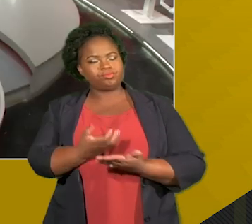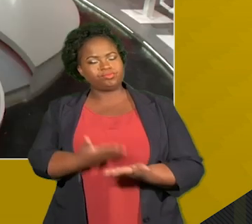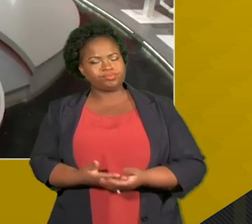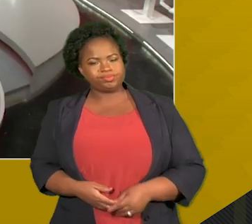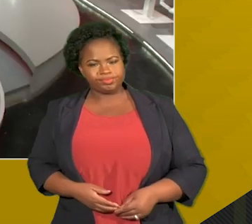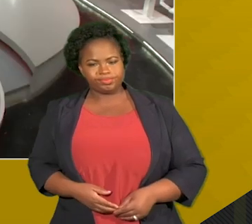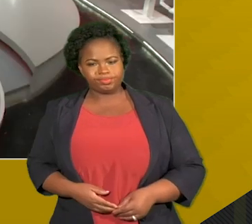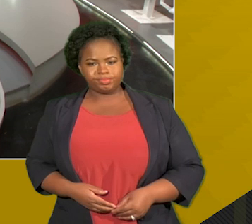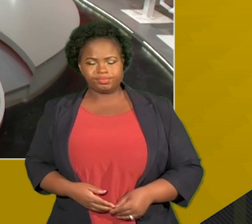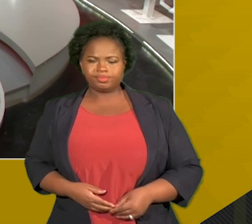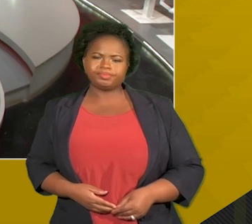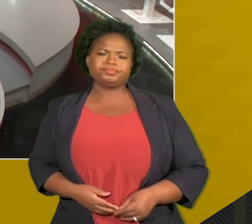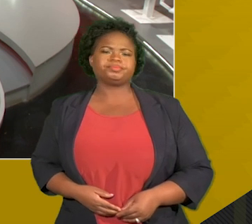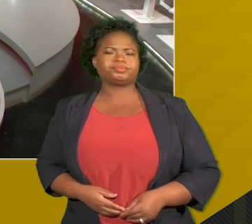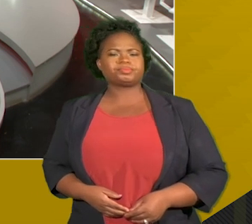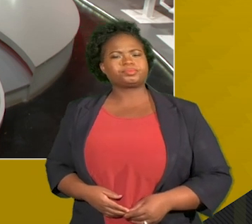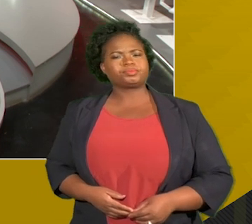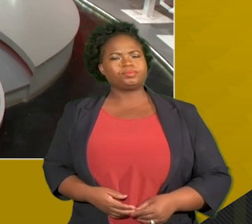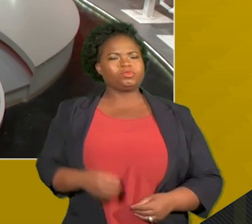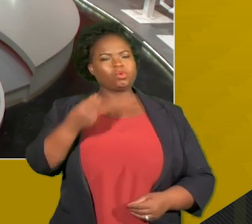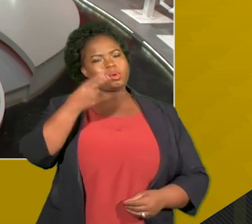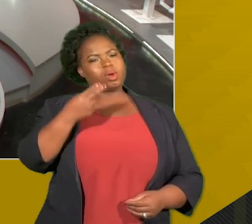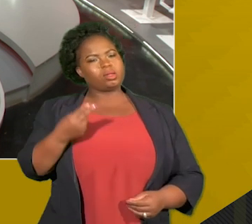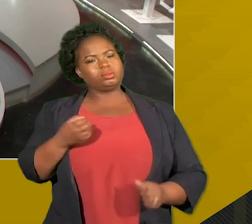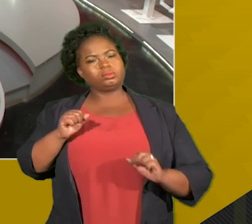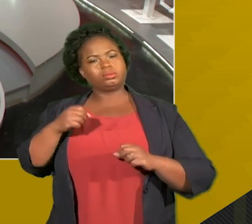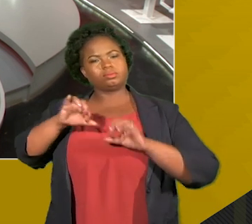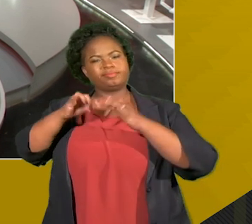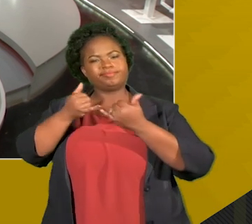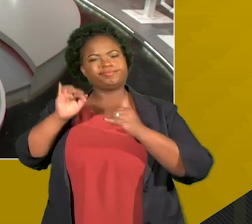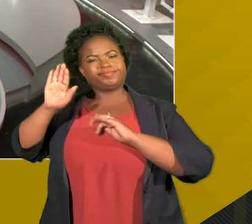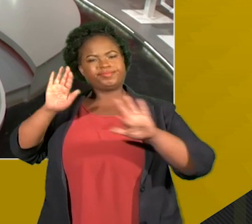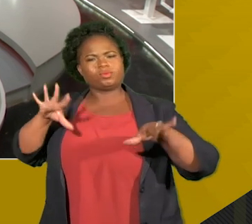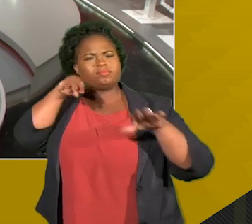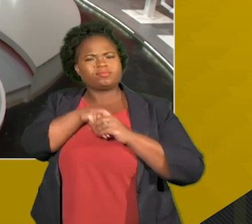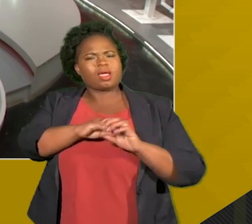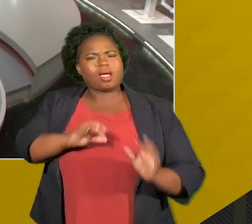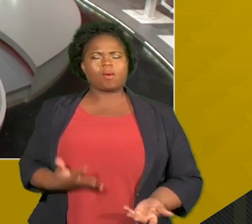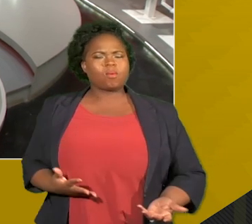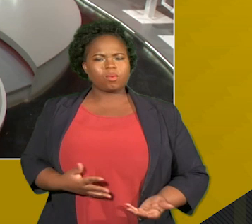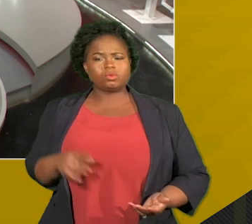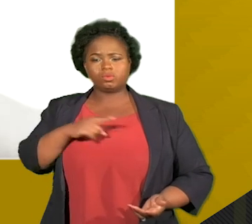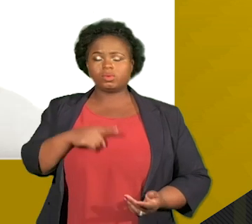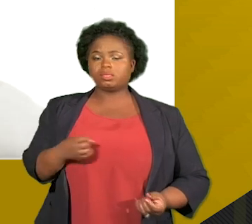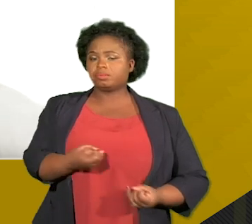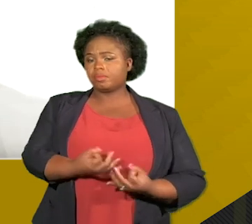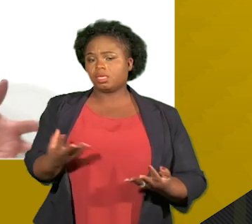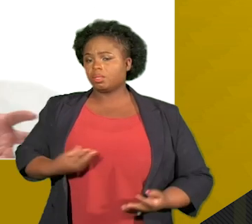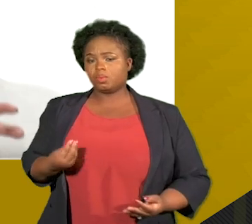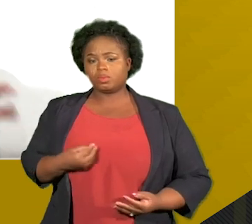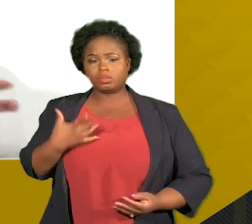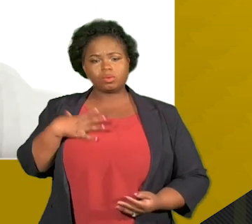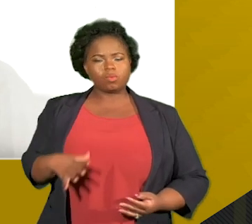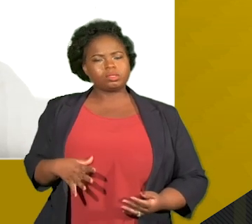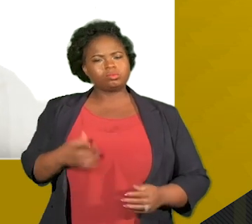let's go to the couch. Neil, how do we make art galleries more inclusive? Because if I'm listening in the room, there are young artists out there that do want